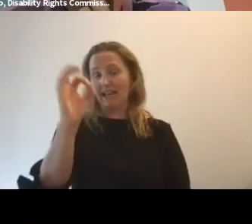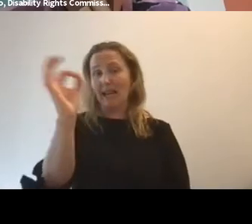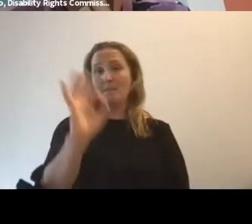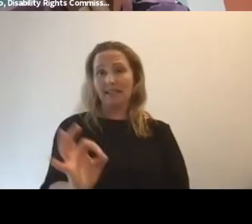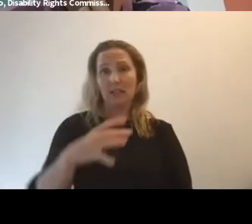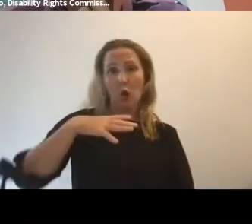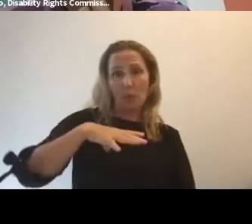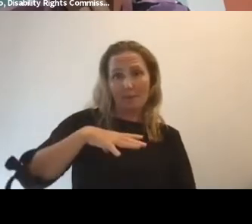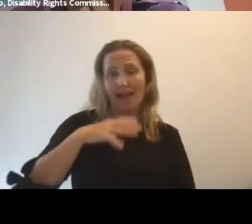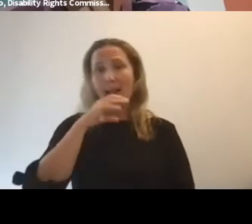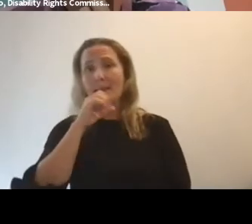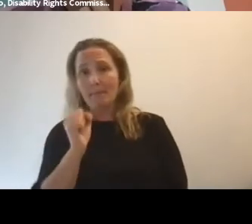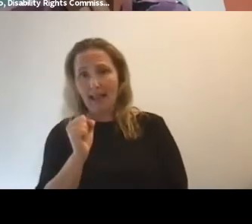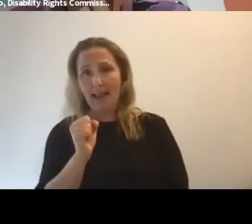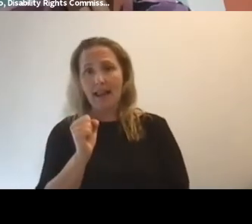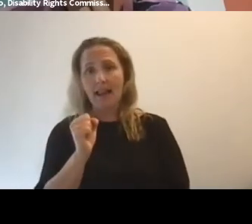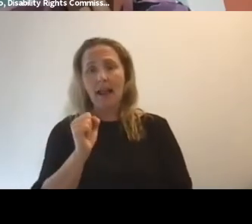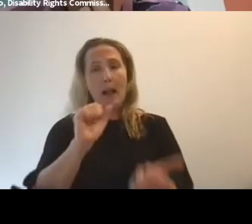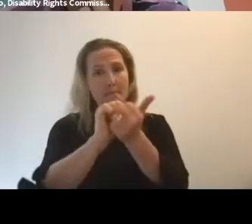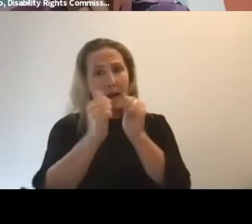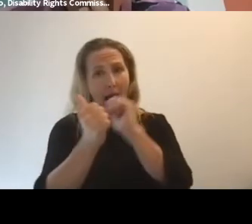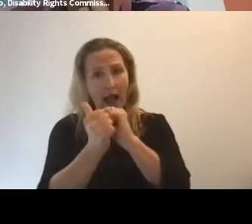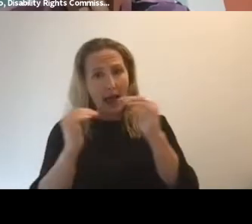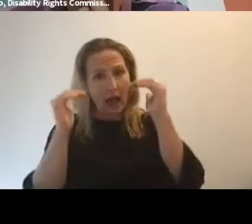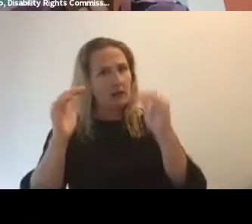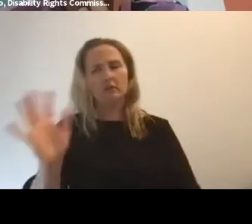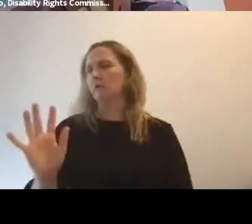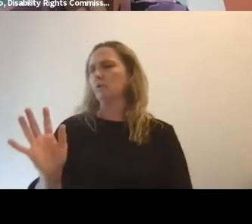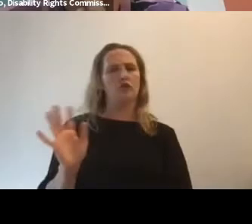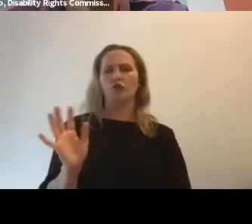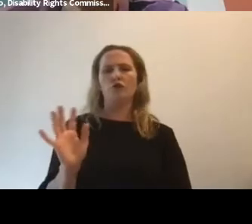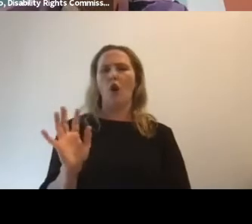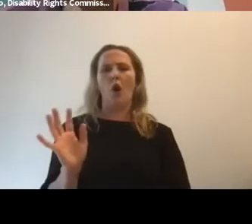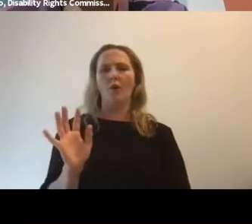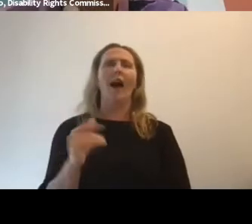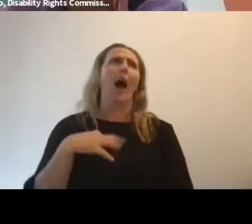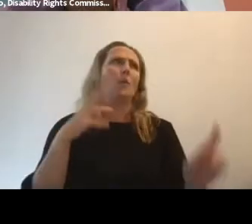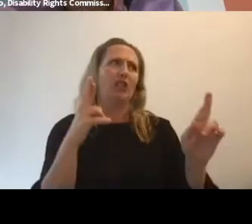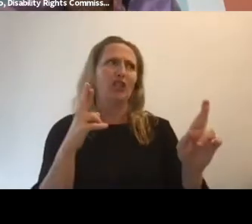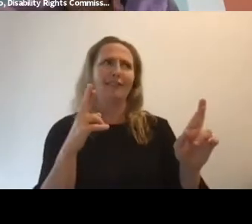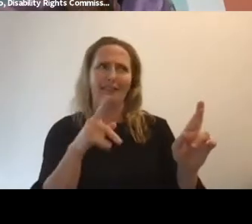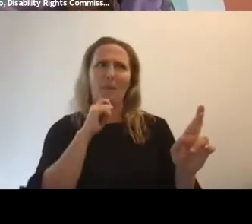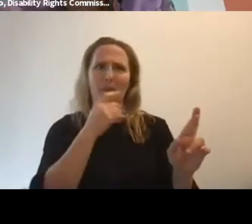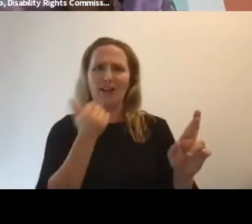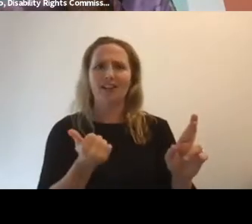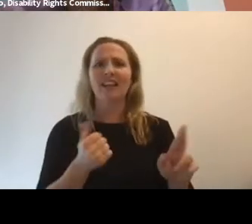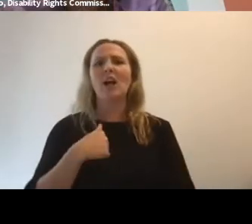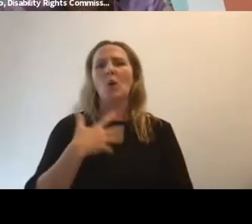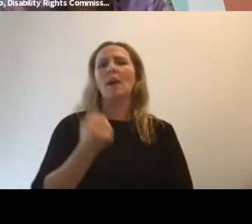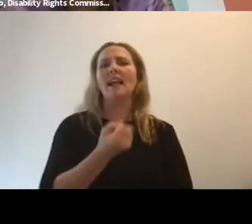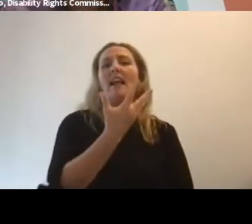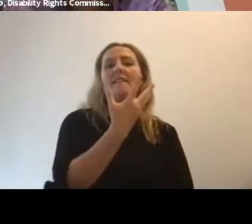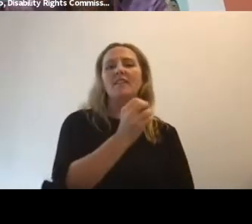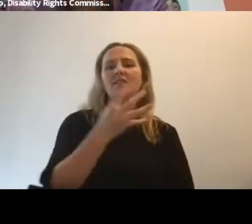a partner level. Is that correct? No? Hello. If only. So we're 50-50 up